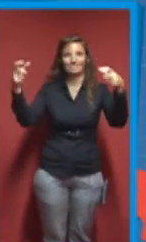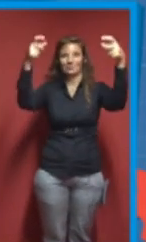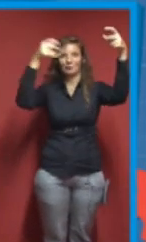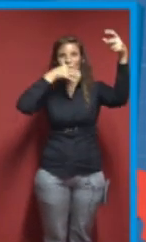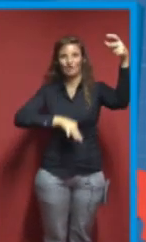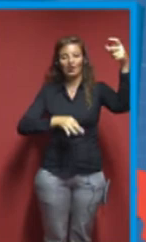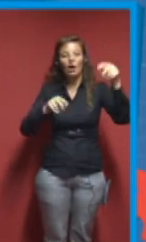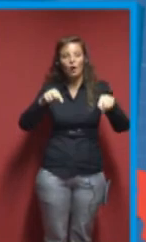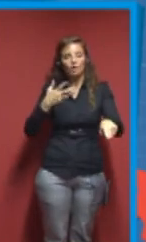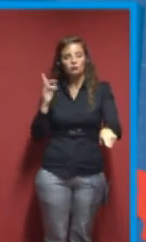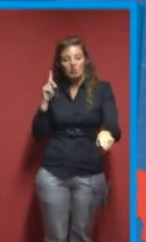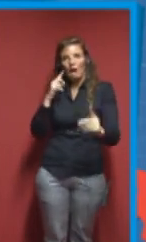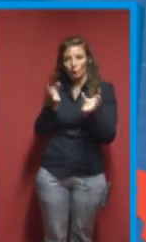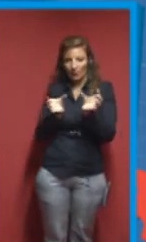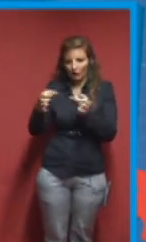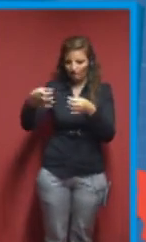configurations.